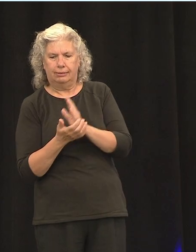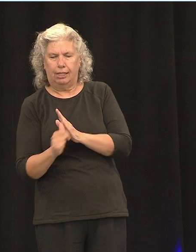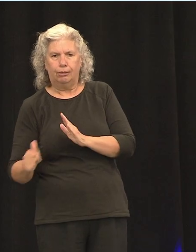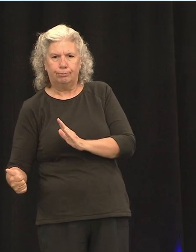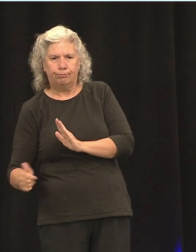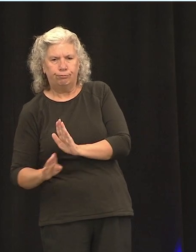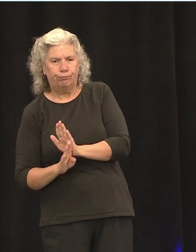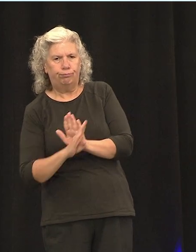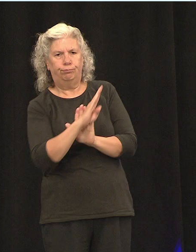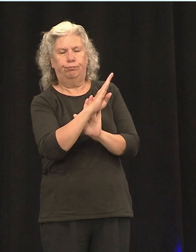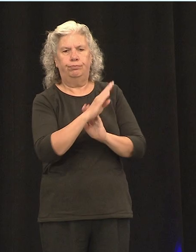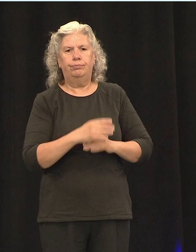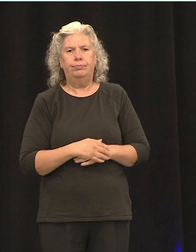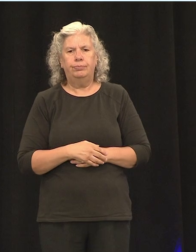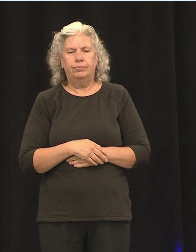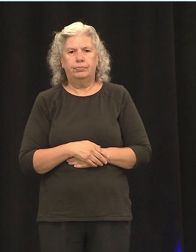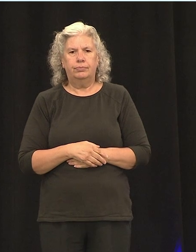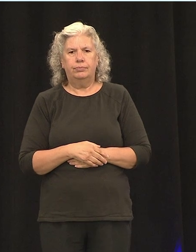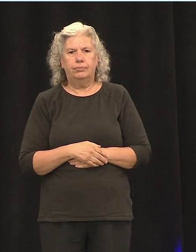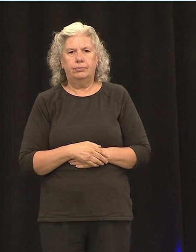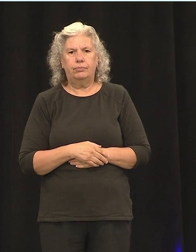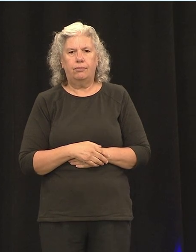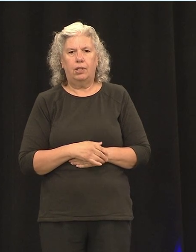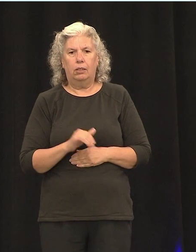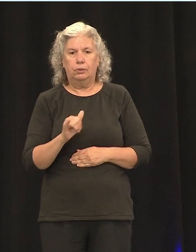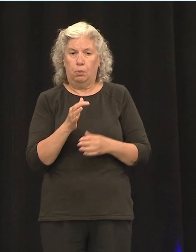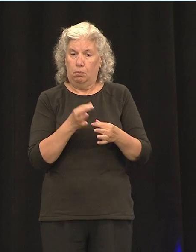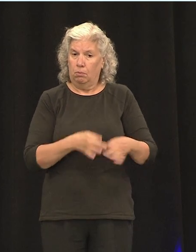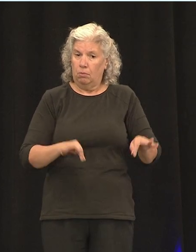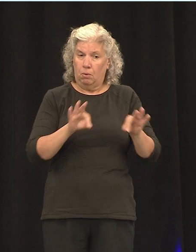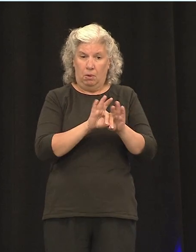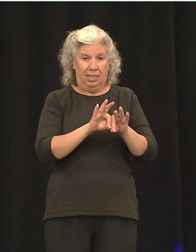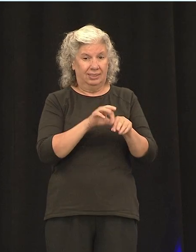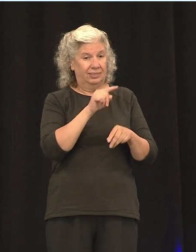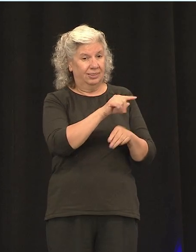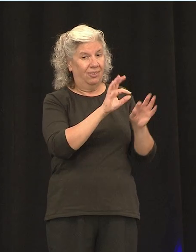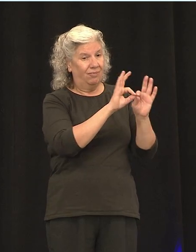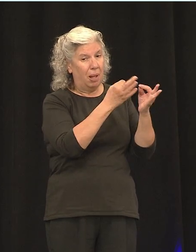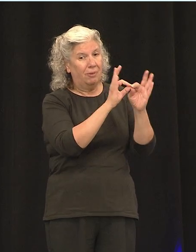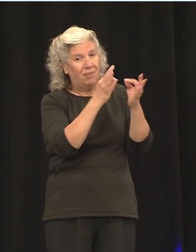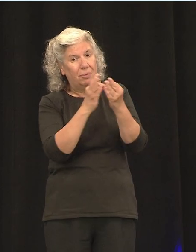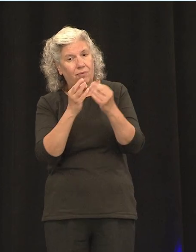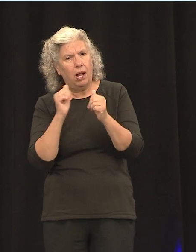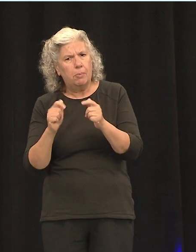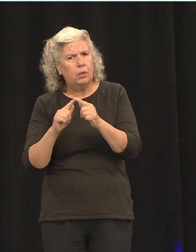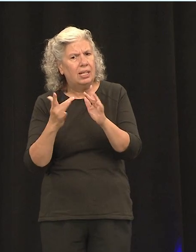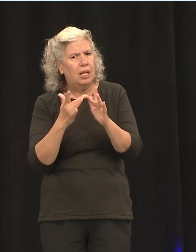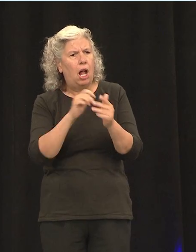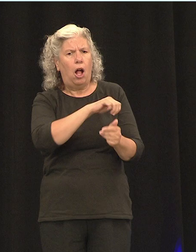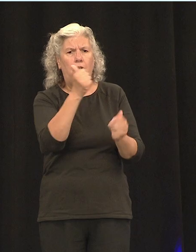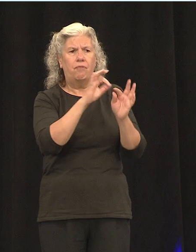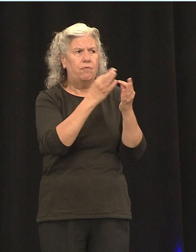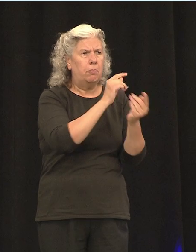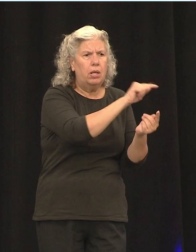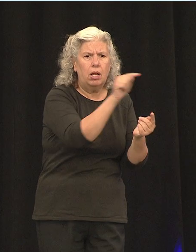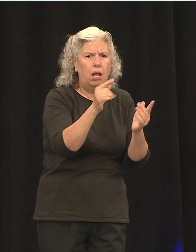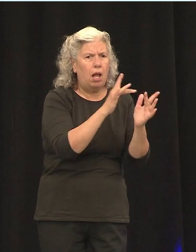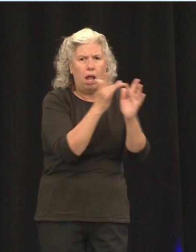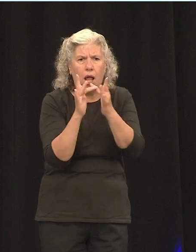Also, it's really important for families to have access to other families. I know I've been doing this for about 20